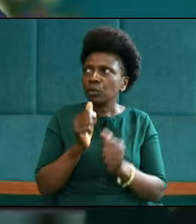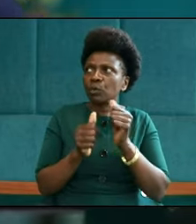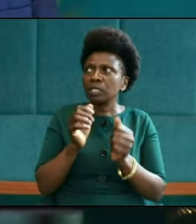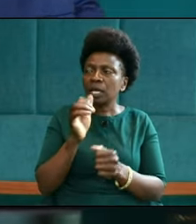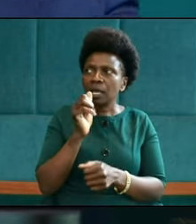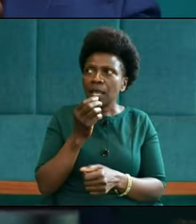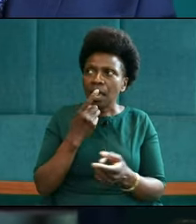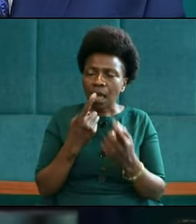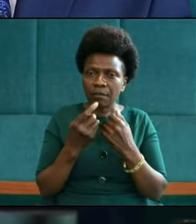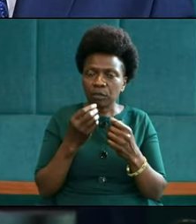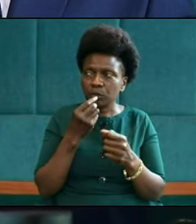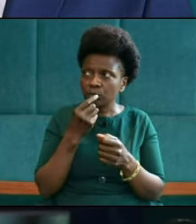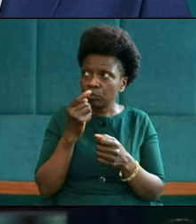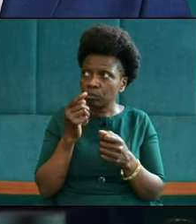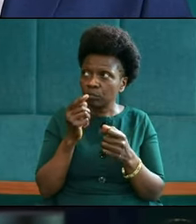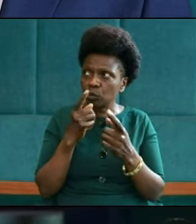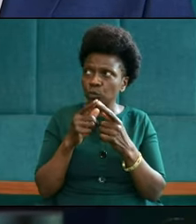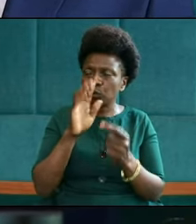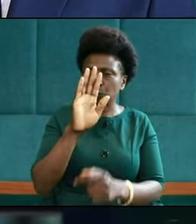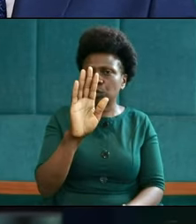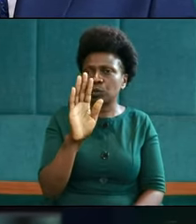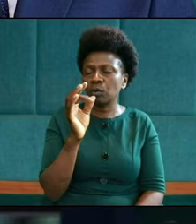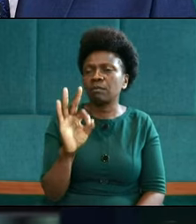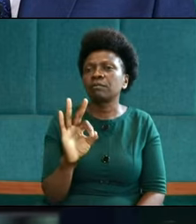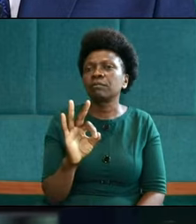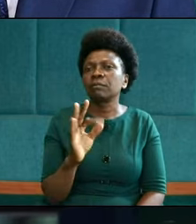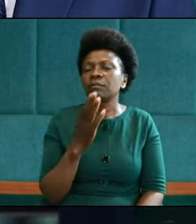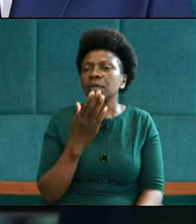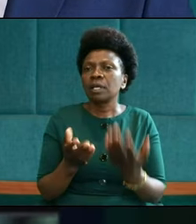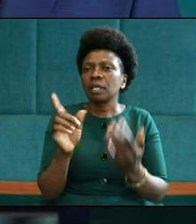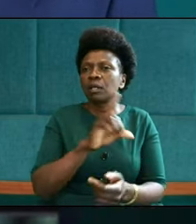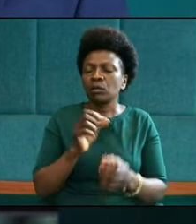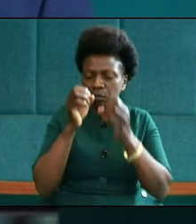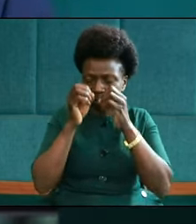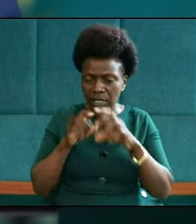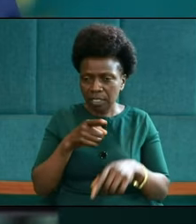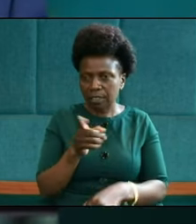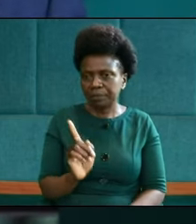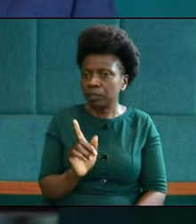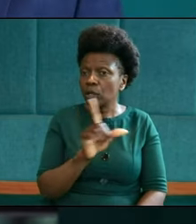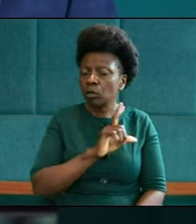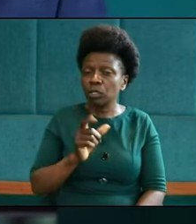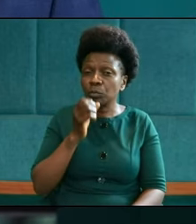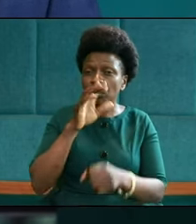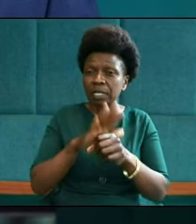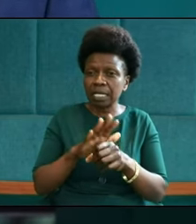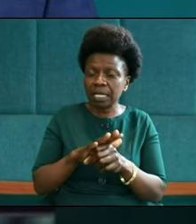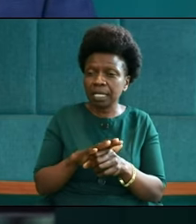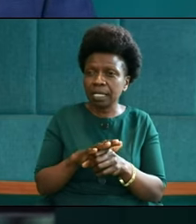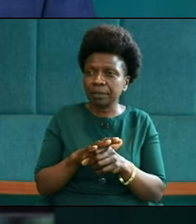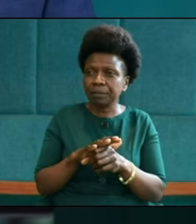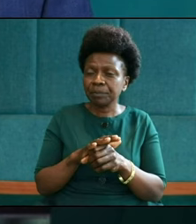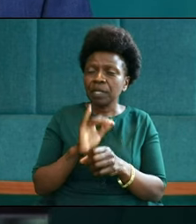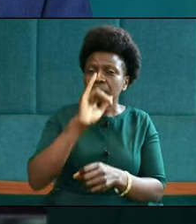have spoken to thee of. May God bless that one. God is promising and telling